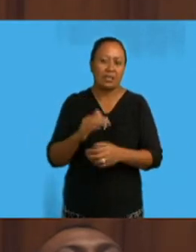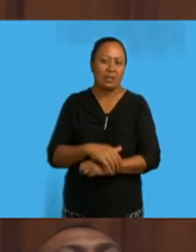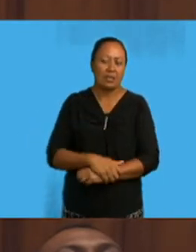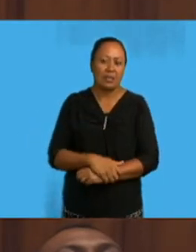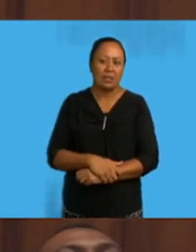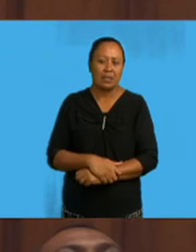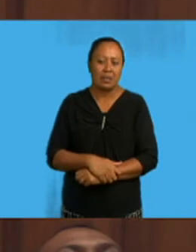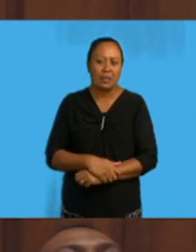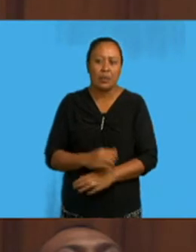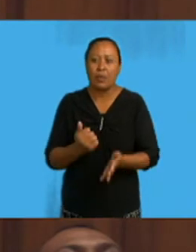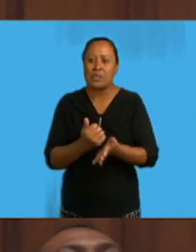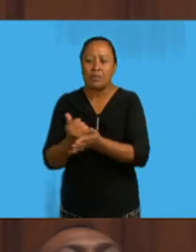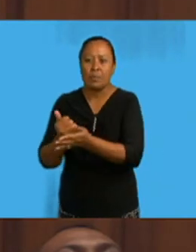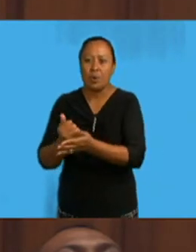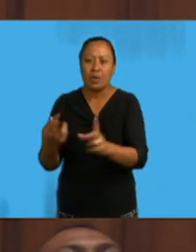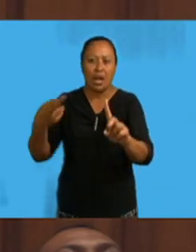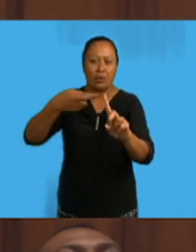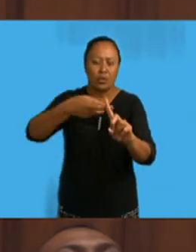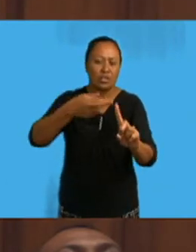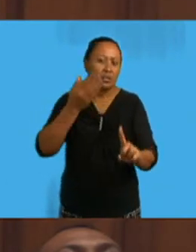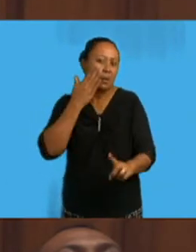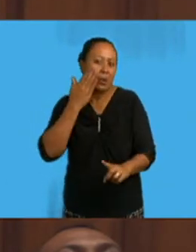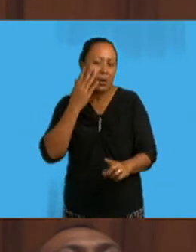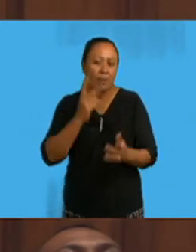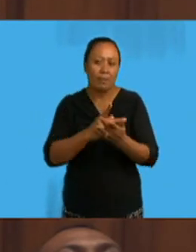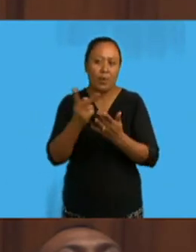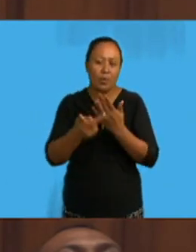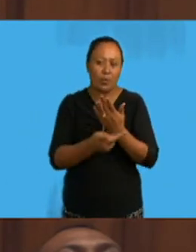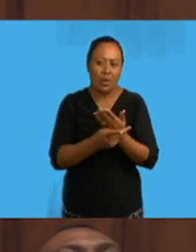that would support outreach and awareness while ensuring strong monitoring and